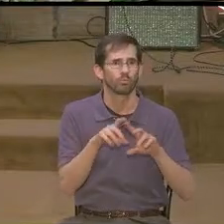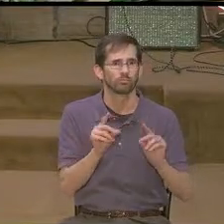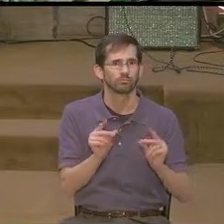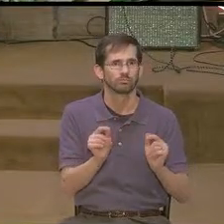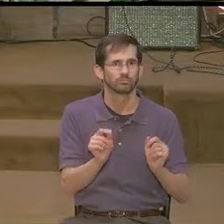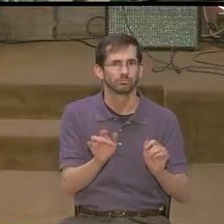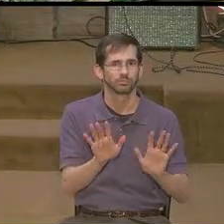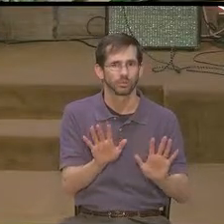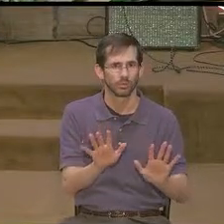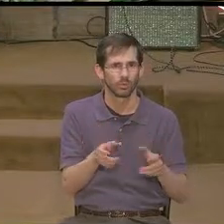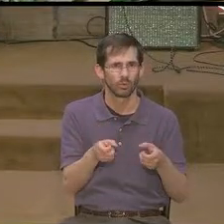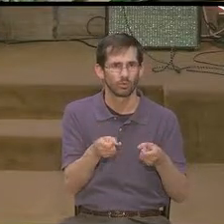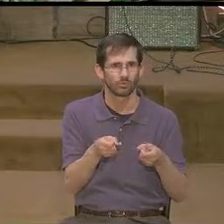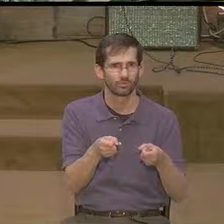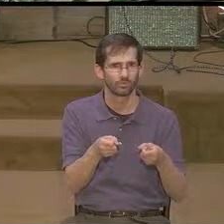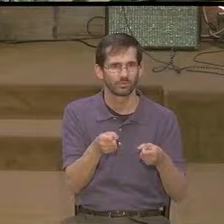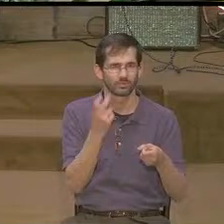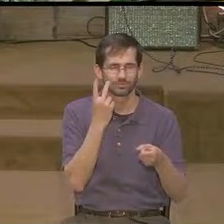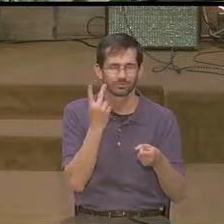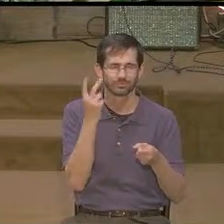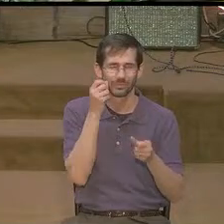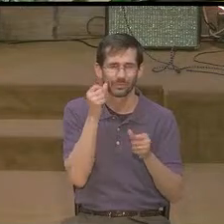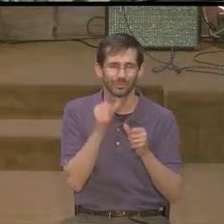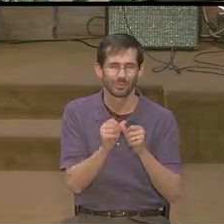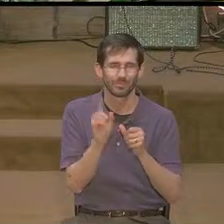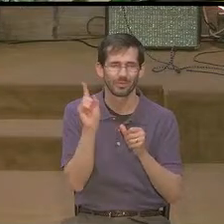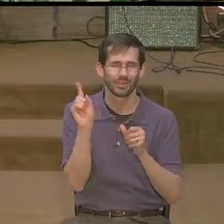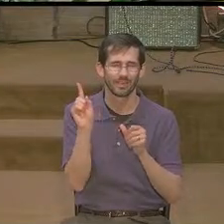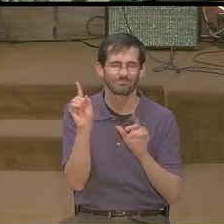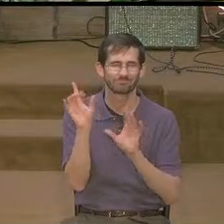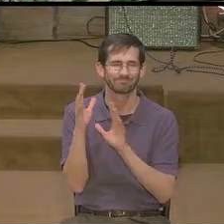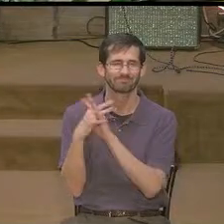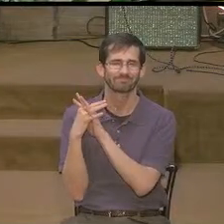stop, and remember him.